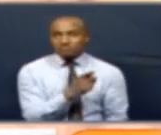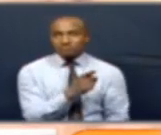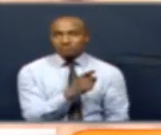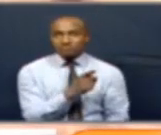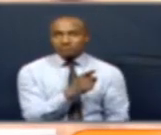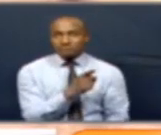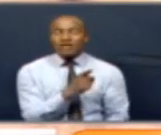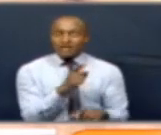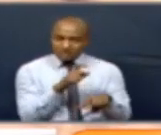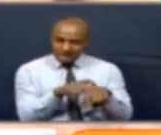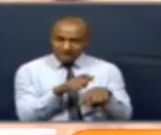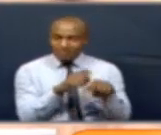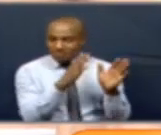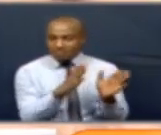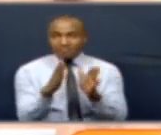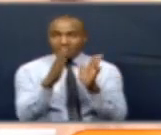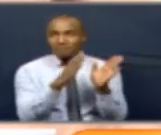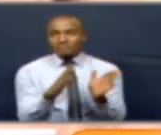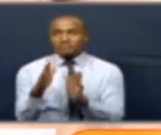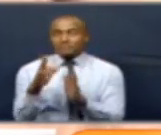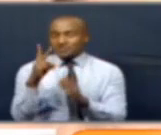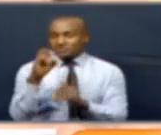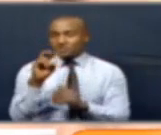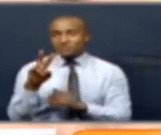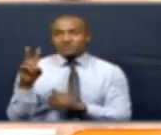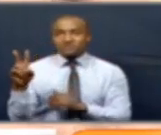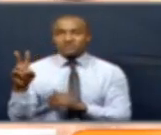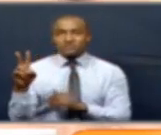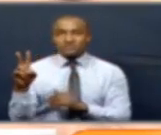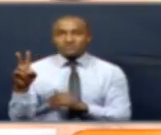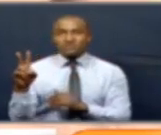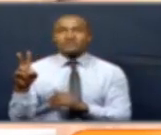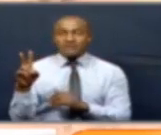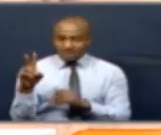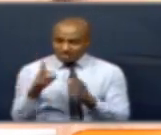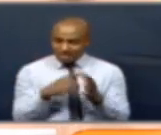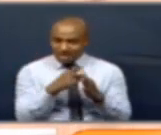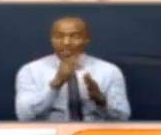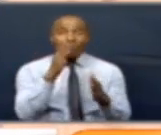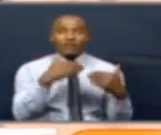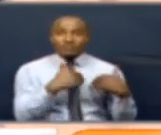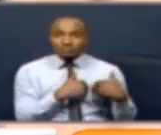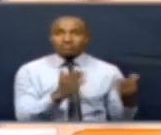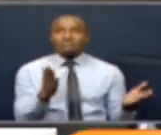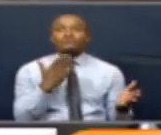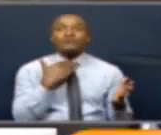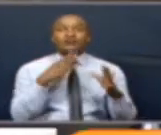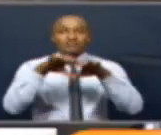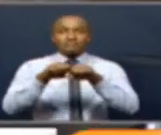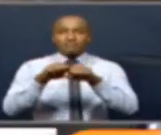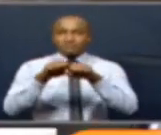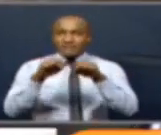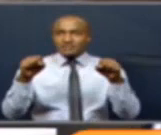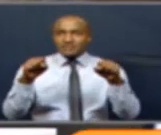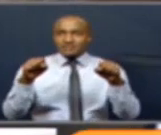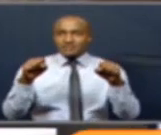in preparation for defensive mechanism, as and that time that Gideon will therefore declare that he wants to run for the presidency. Siasa za